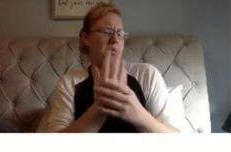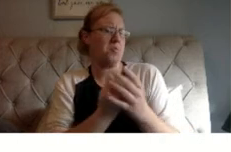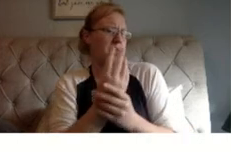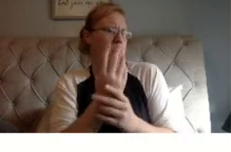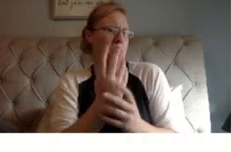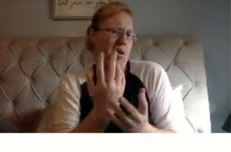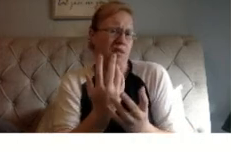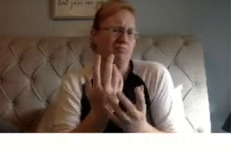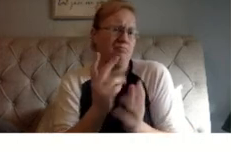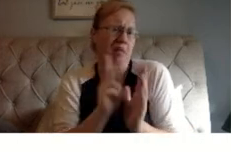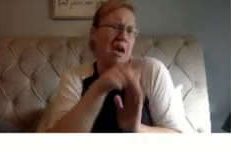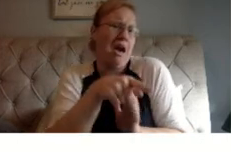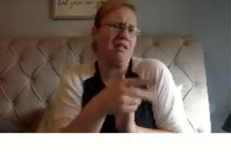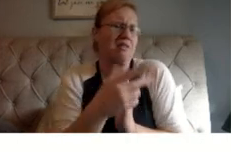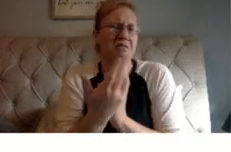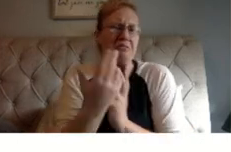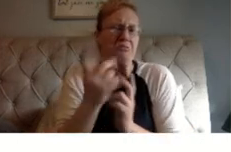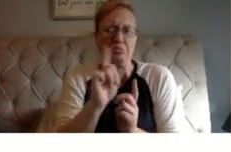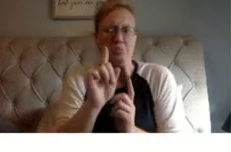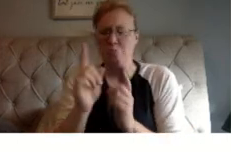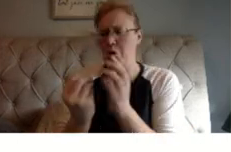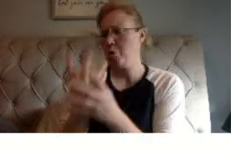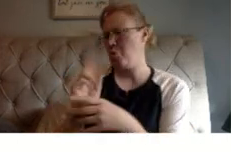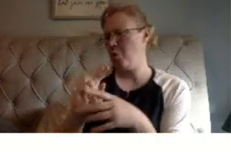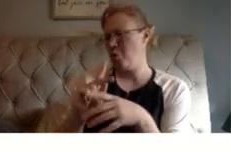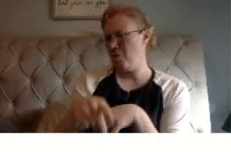now. Where do people grow plants?